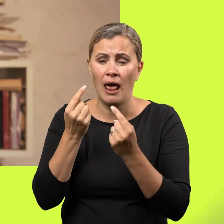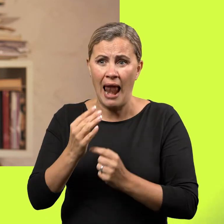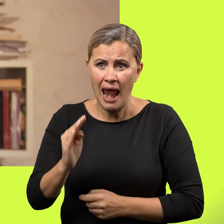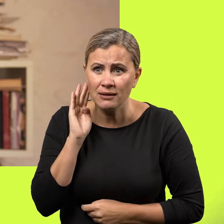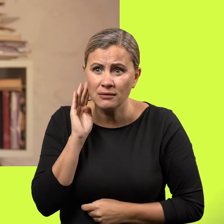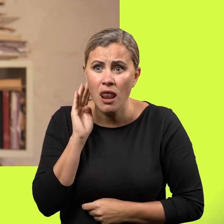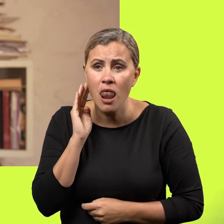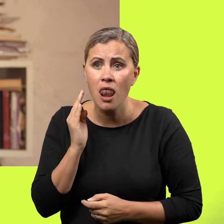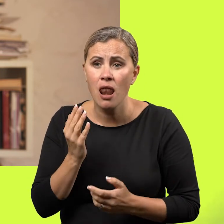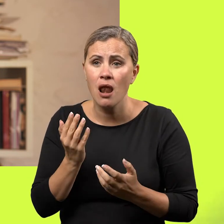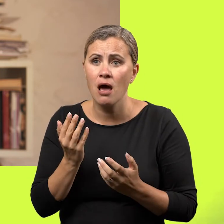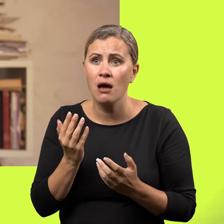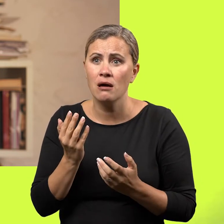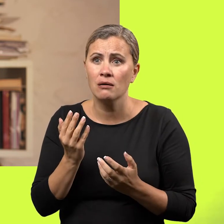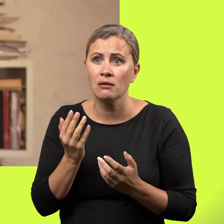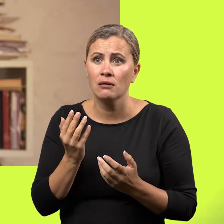listen.